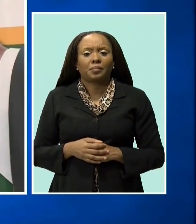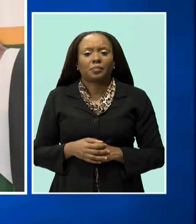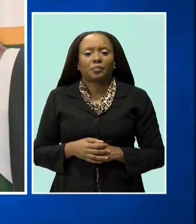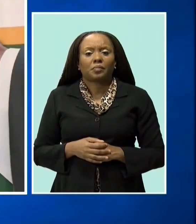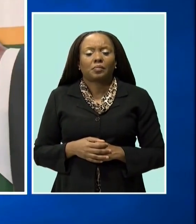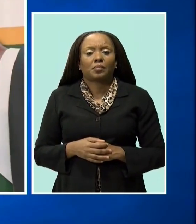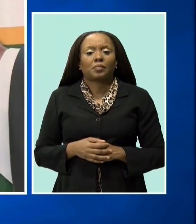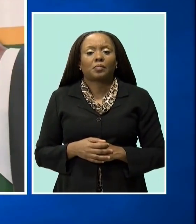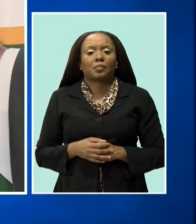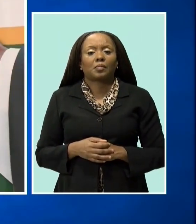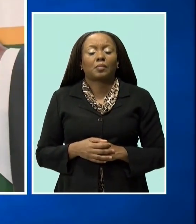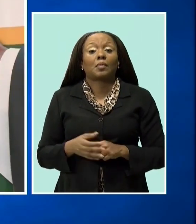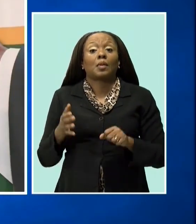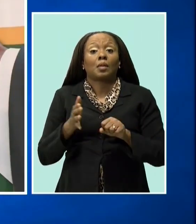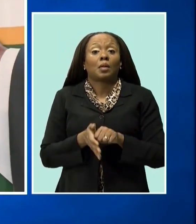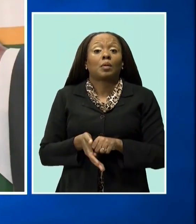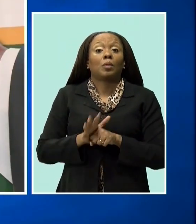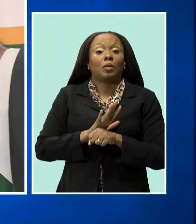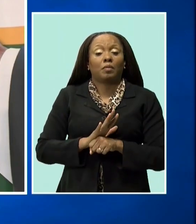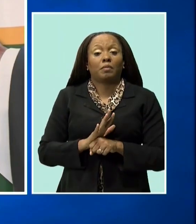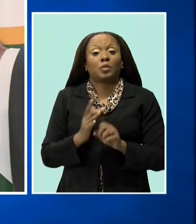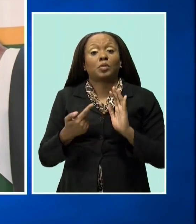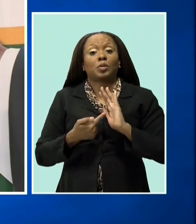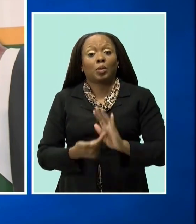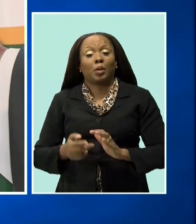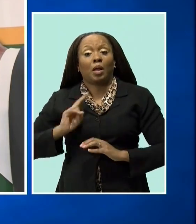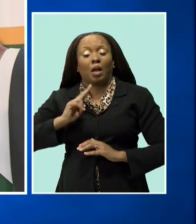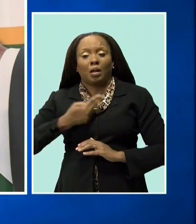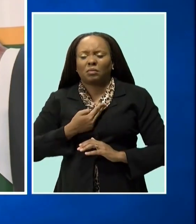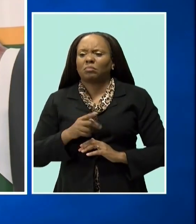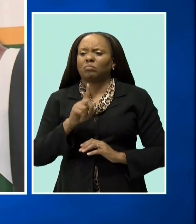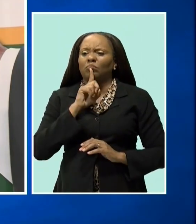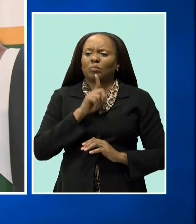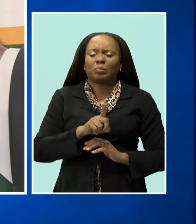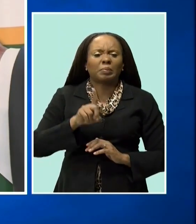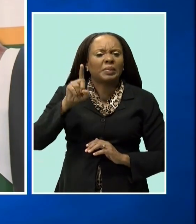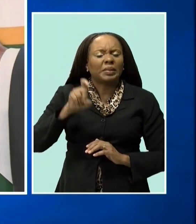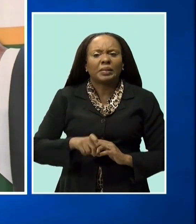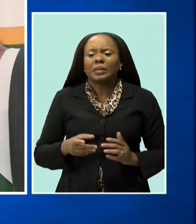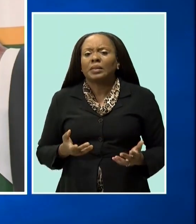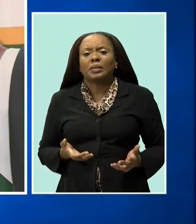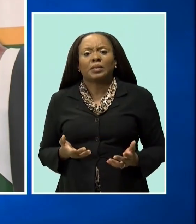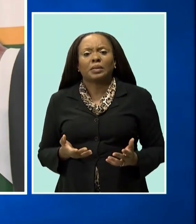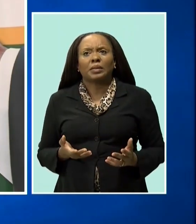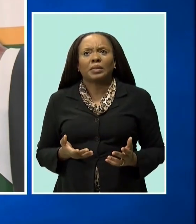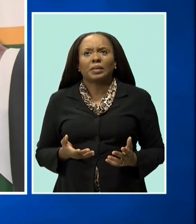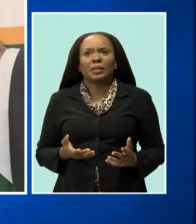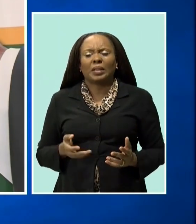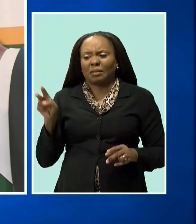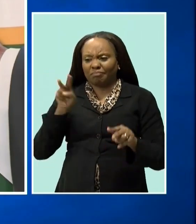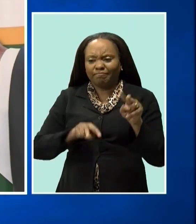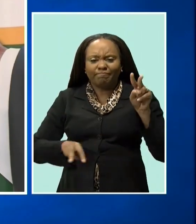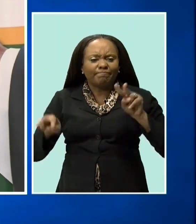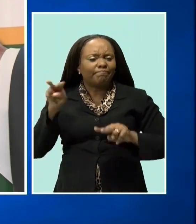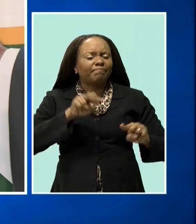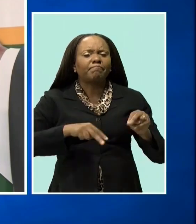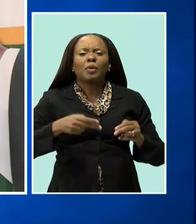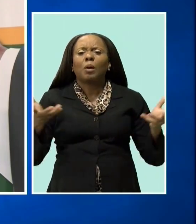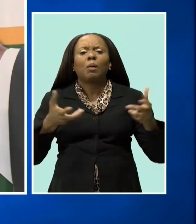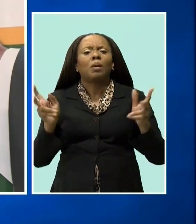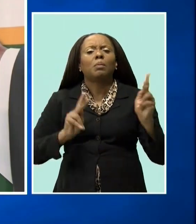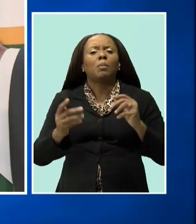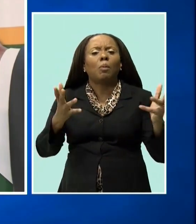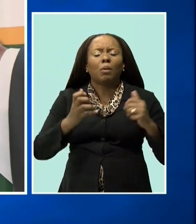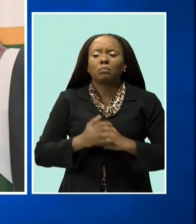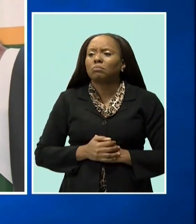the situation and escalated the need for us to really look at what the society needs, what the people